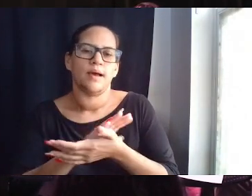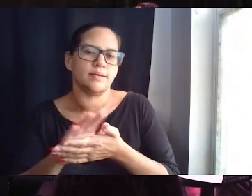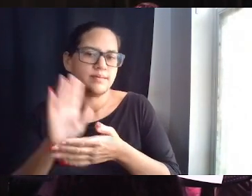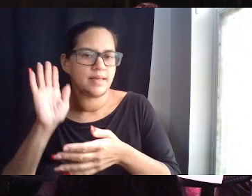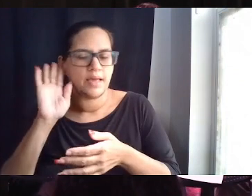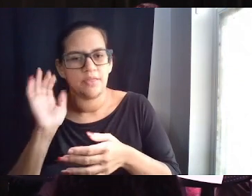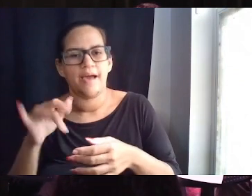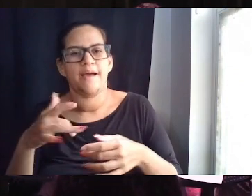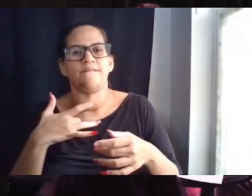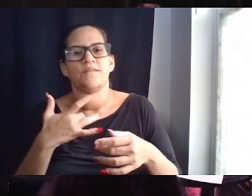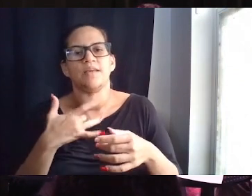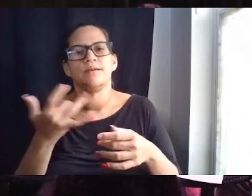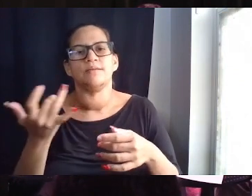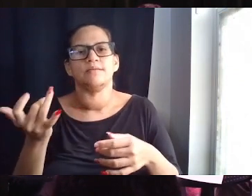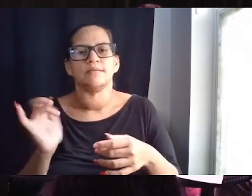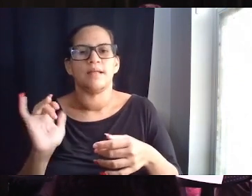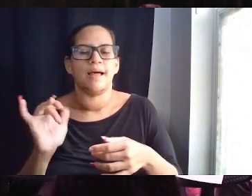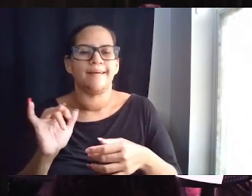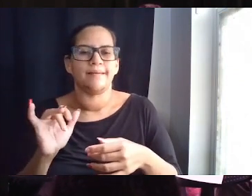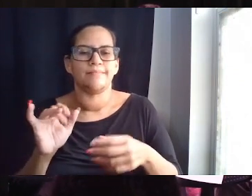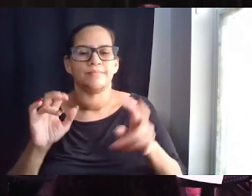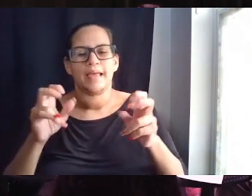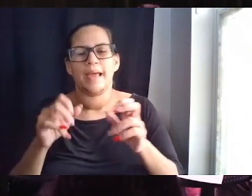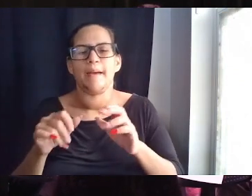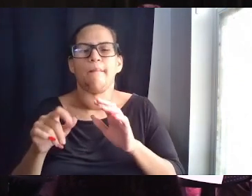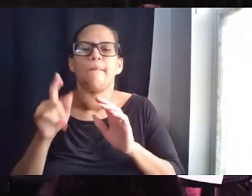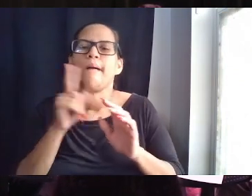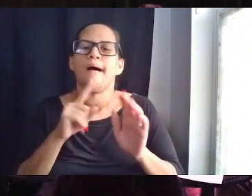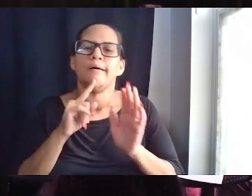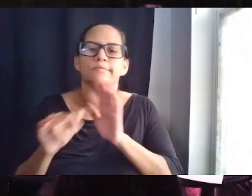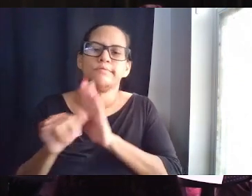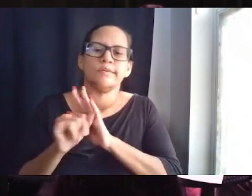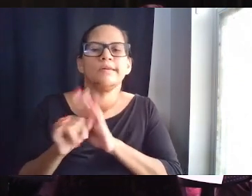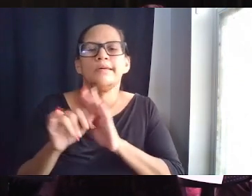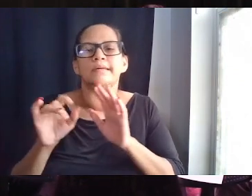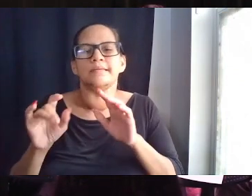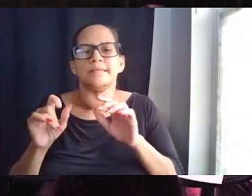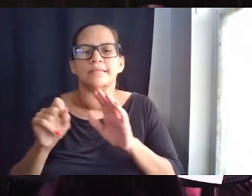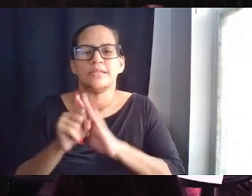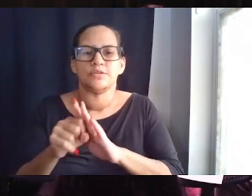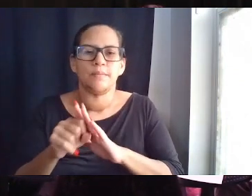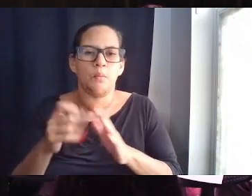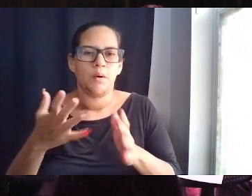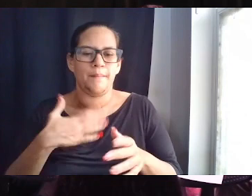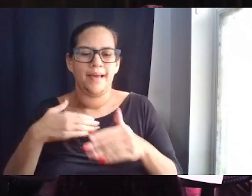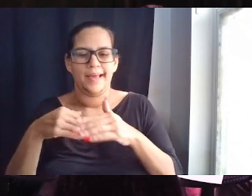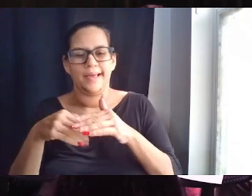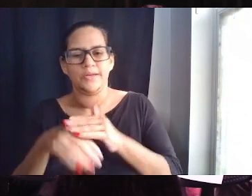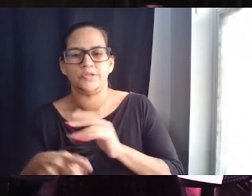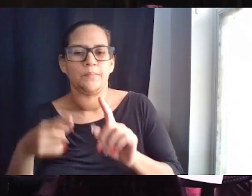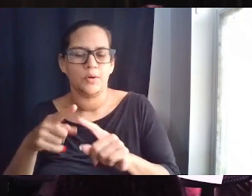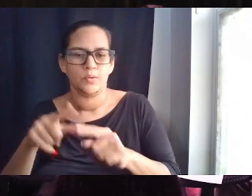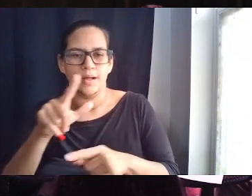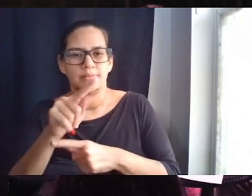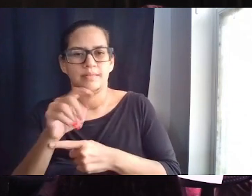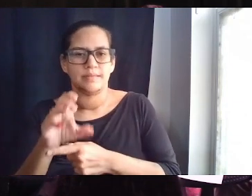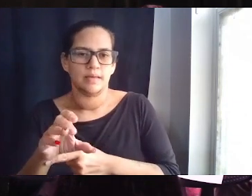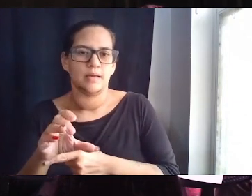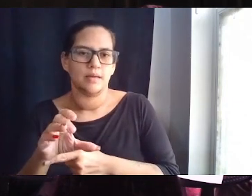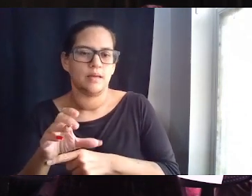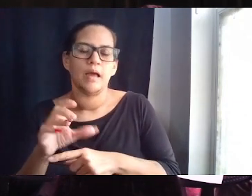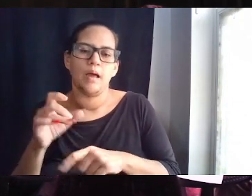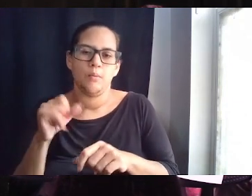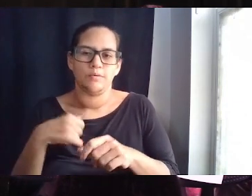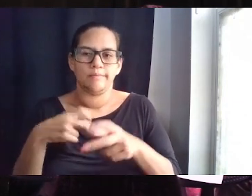an imposter syndrome because you asked me what was my entry point into the LTC. It was an imposter